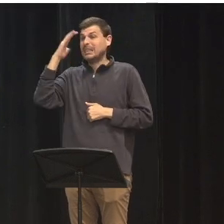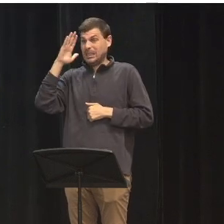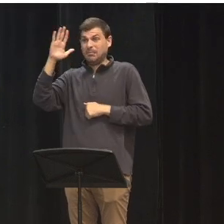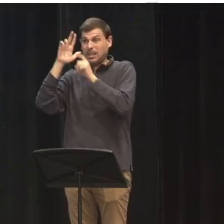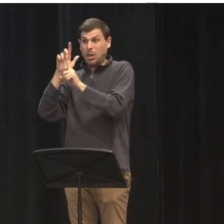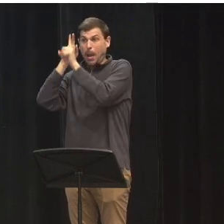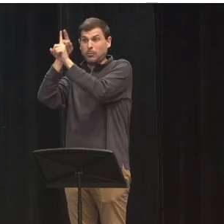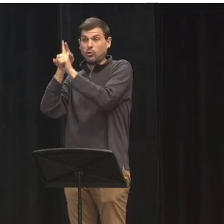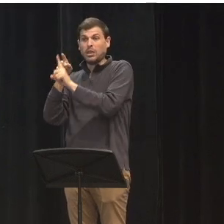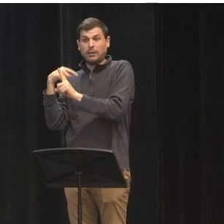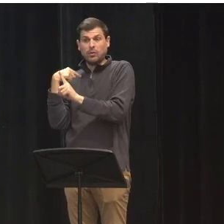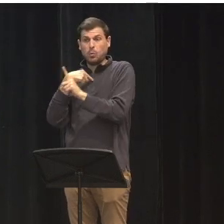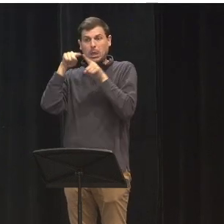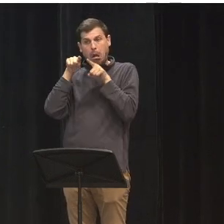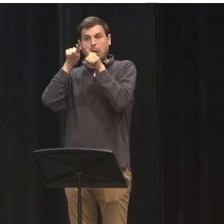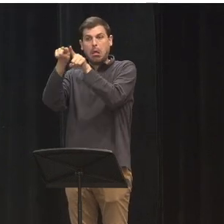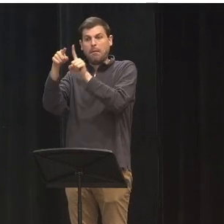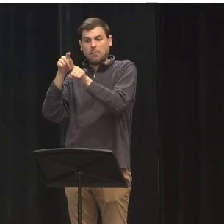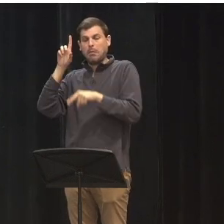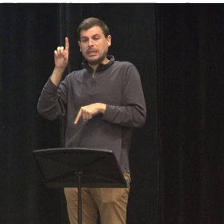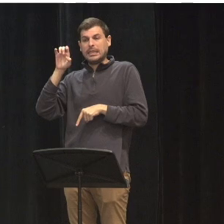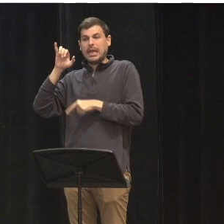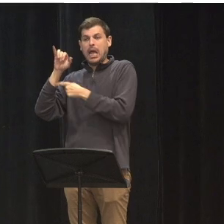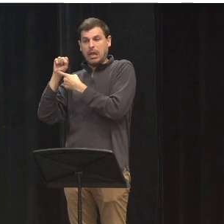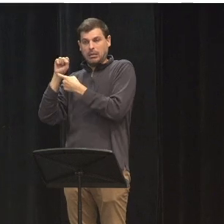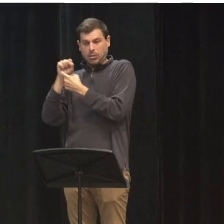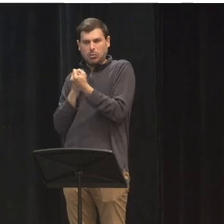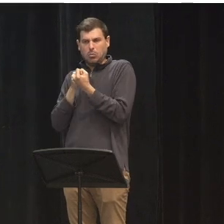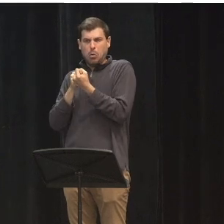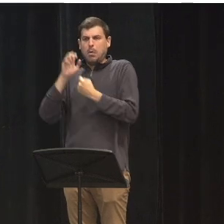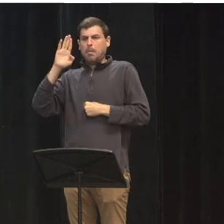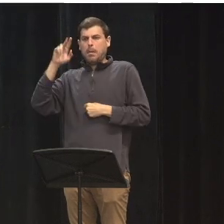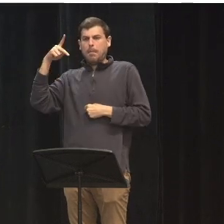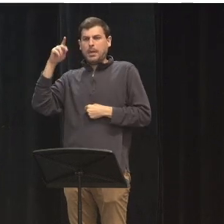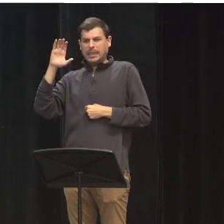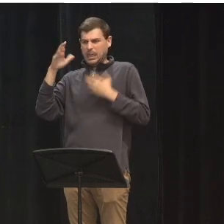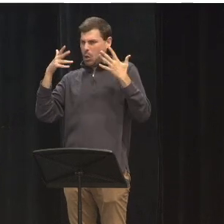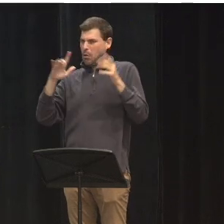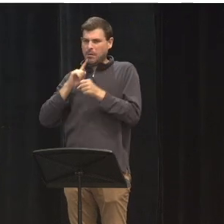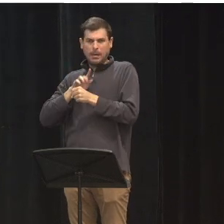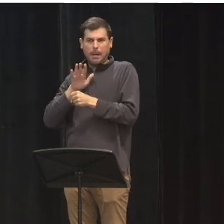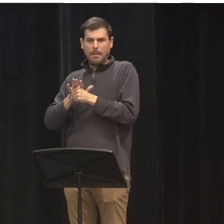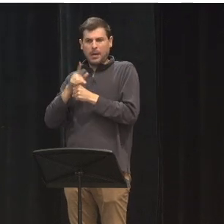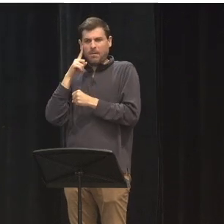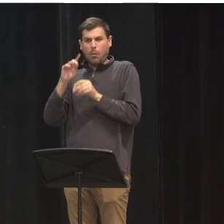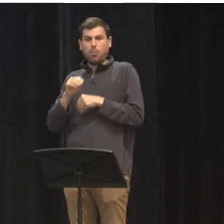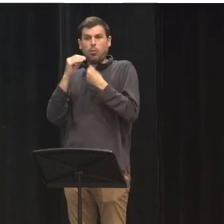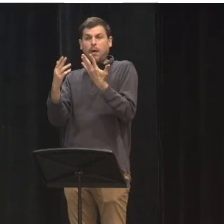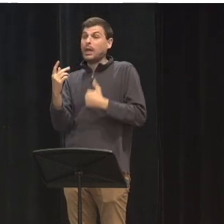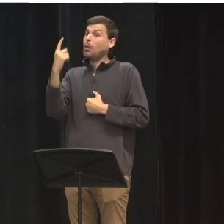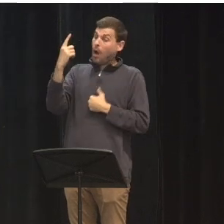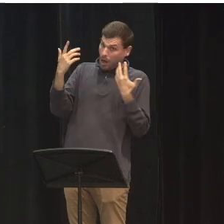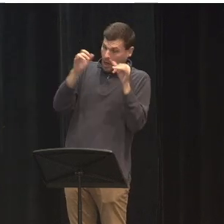of the proposed project as stated in the DEIS, which include the Battery Park City Authority's commitment to 1, provide a system that